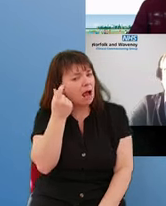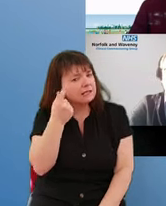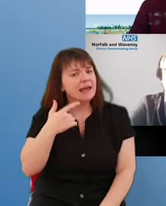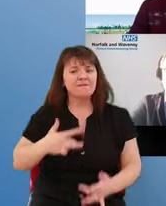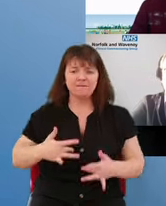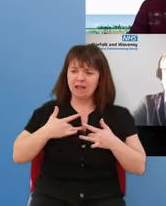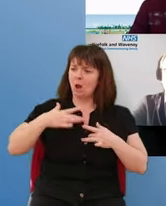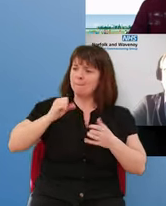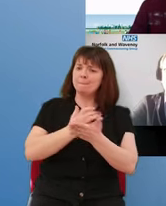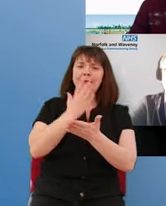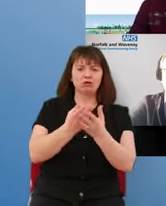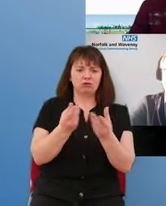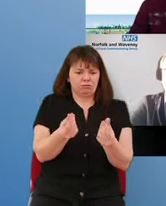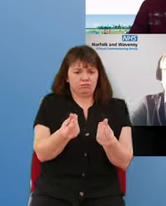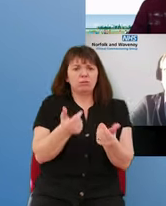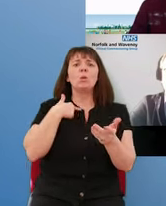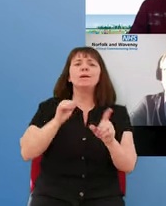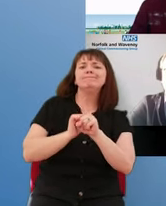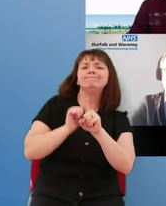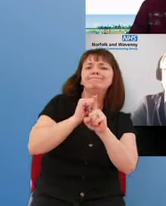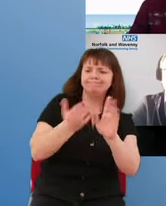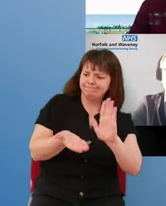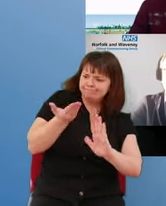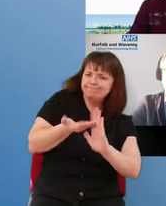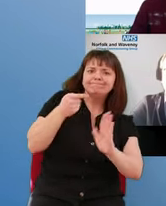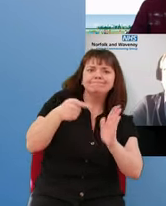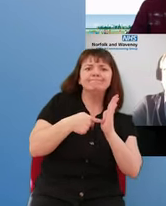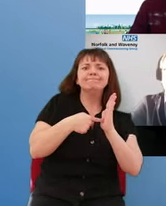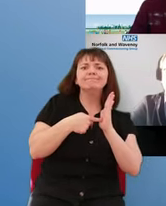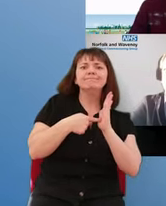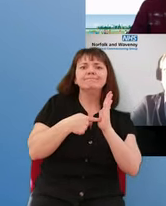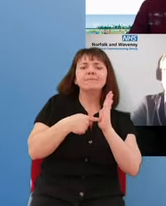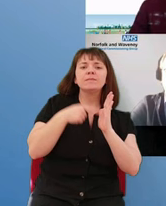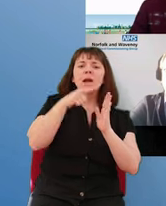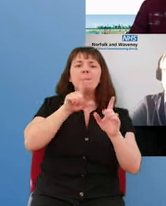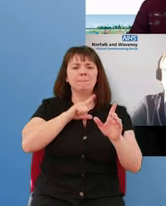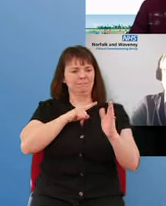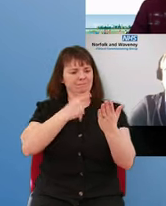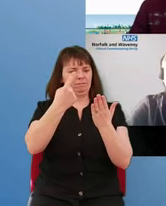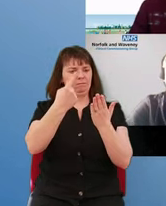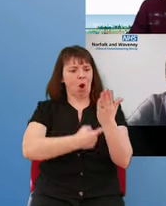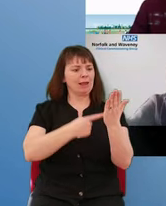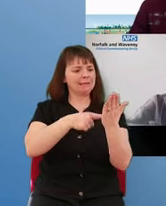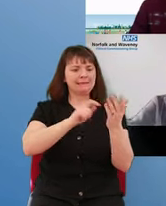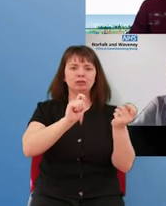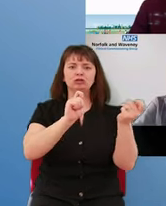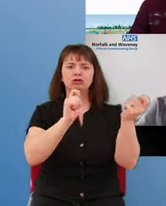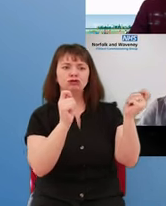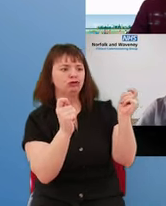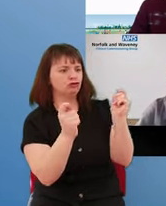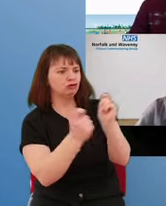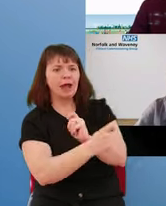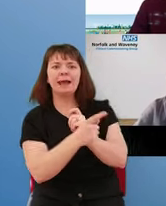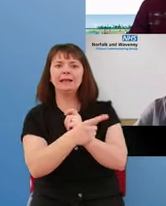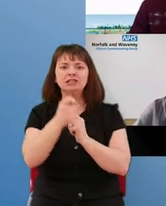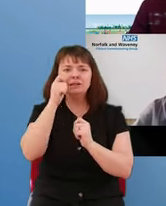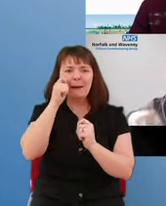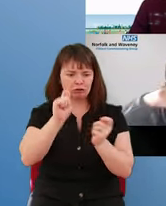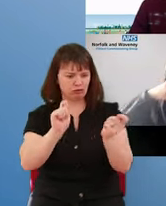and the inspection regime changes slightly. So we will have a look at that. Thank you.